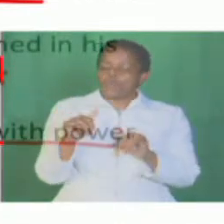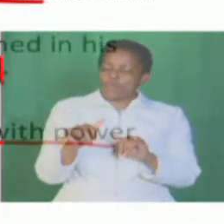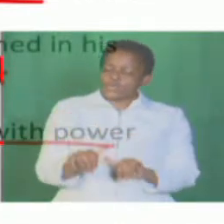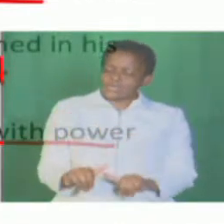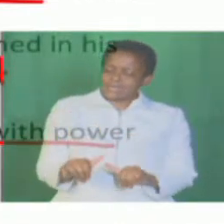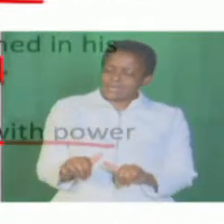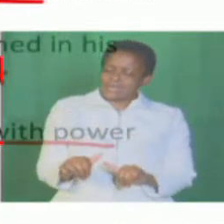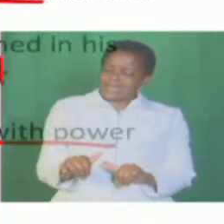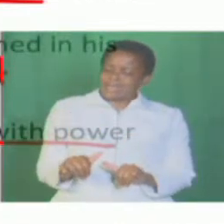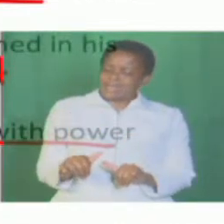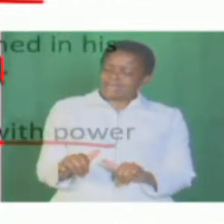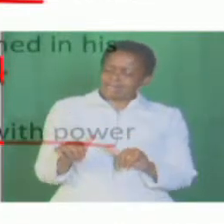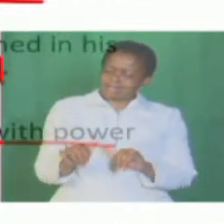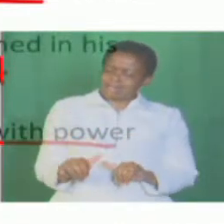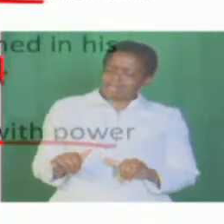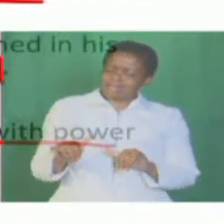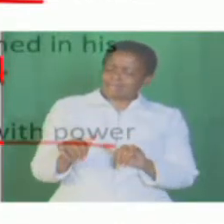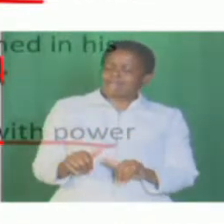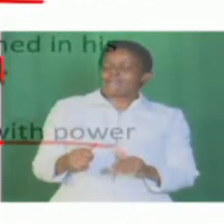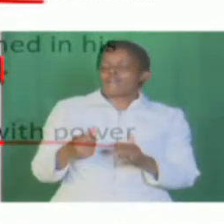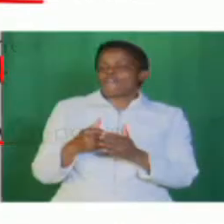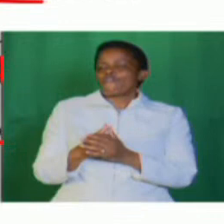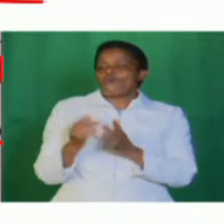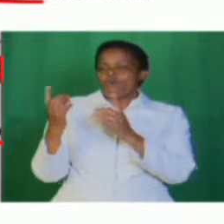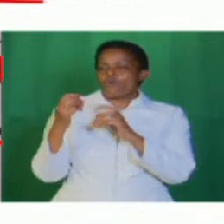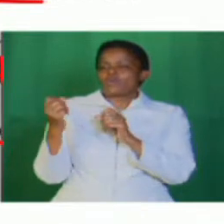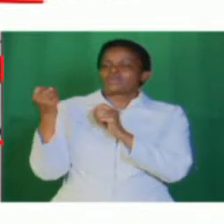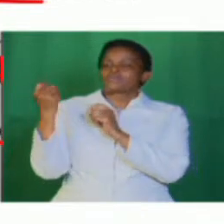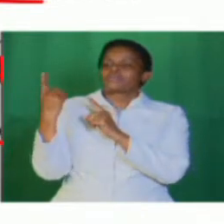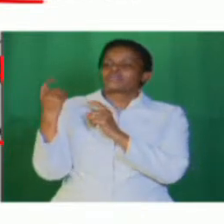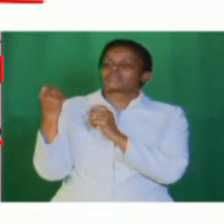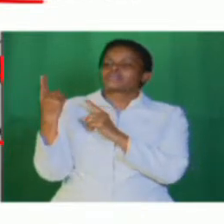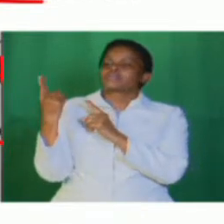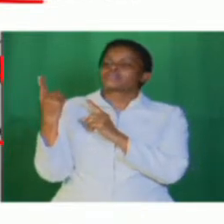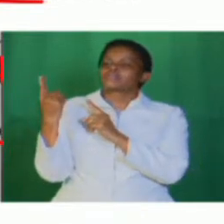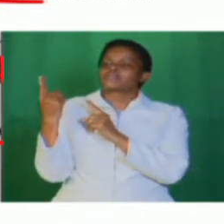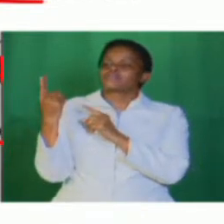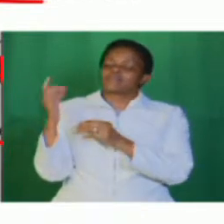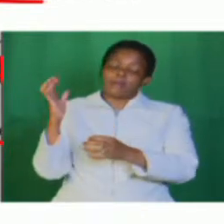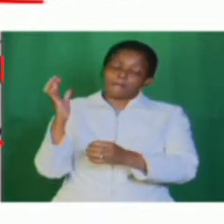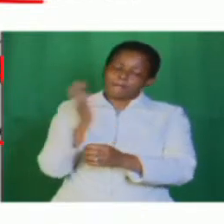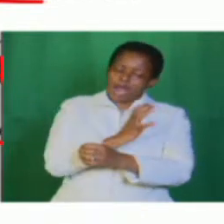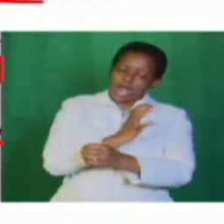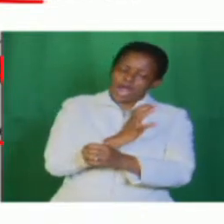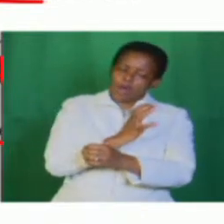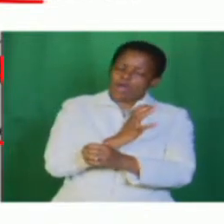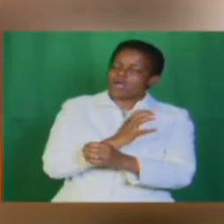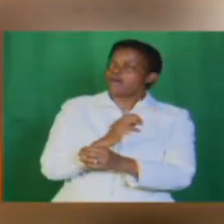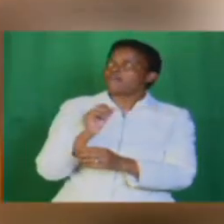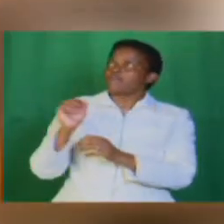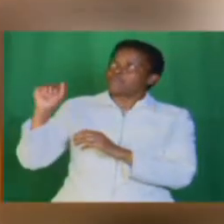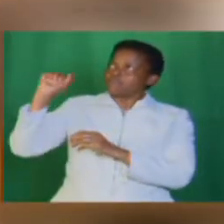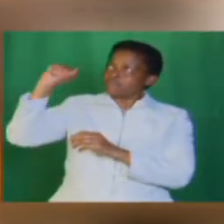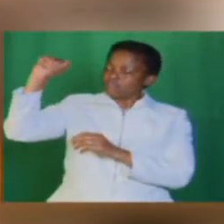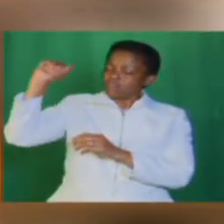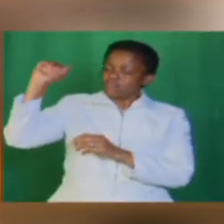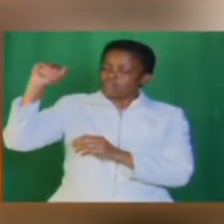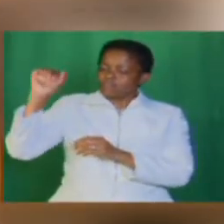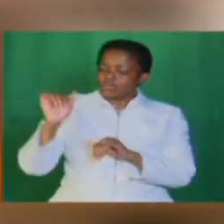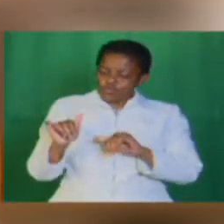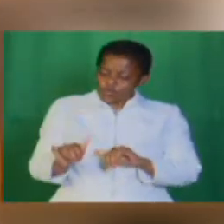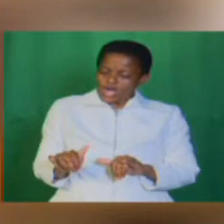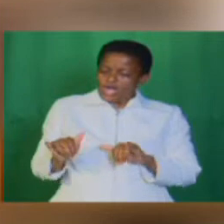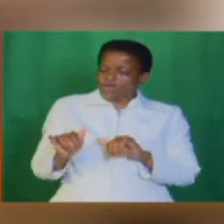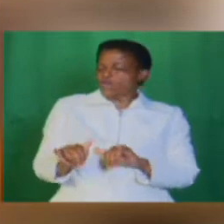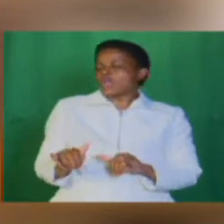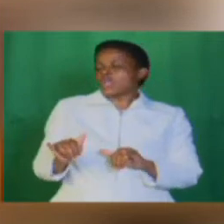with power from on high. That power from the on high is the Holy Spirit that I was talking